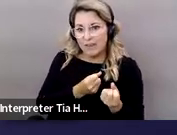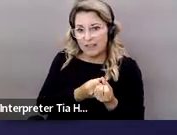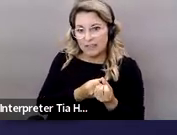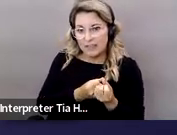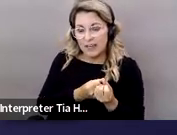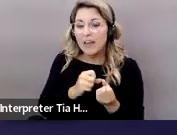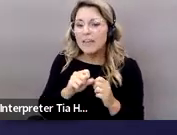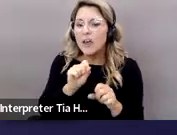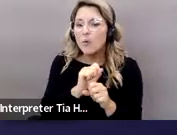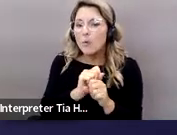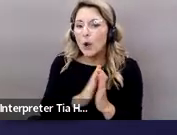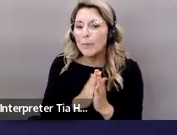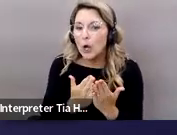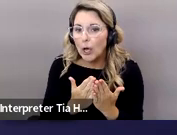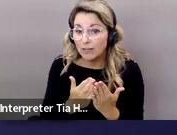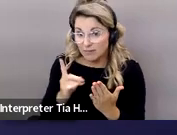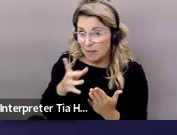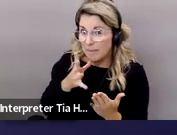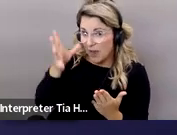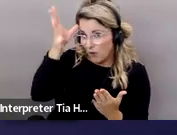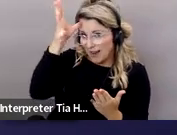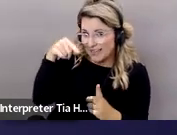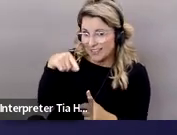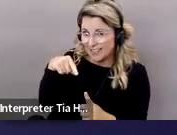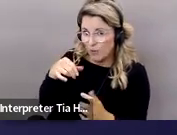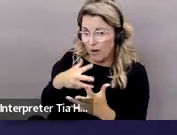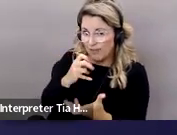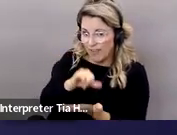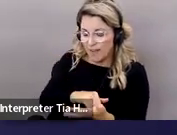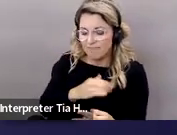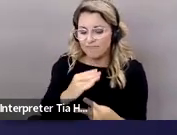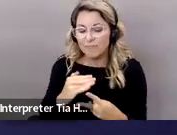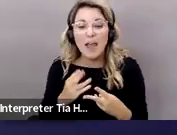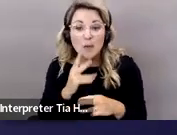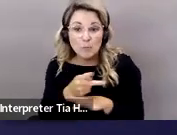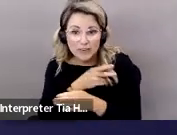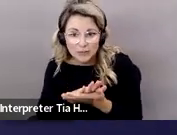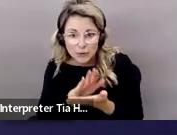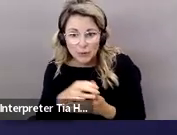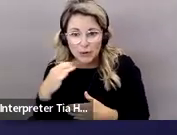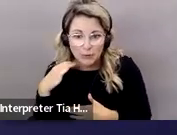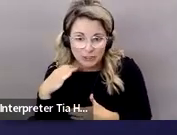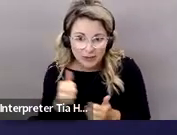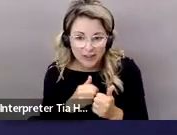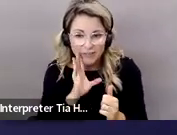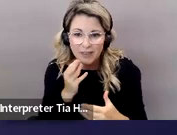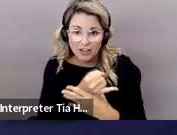workbook with a parent advocate. I also did a preschool coaching intervention